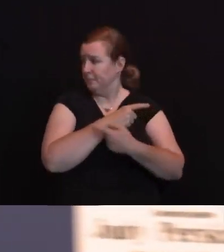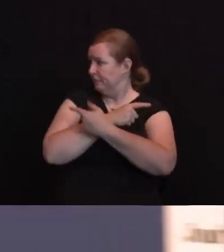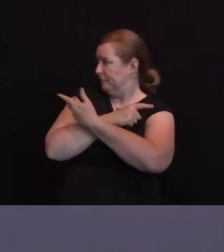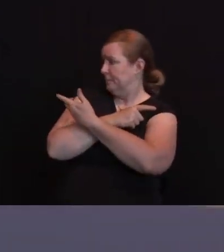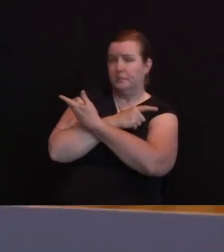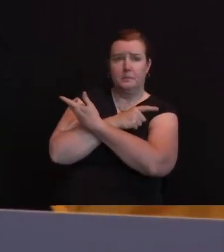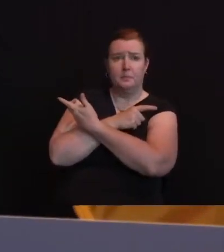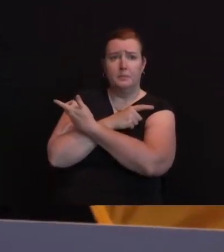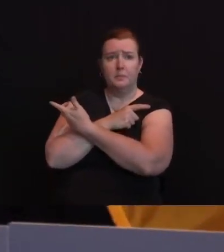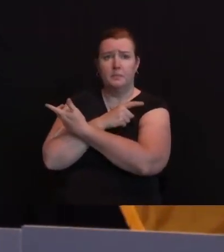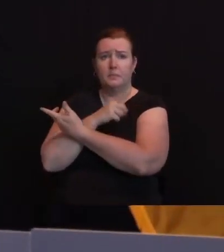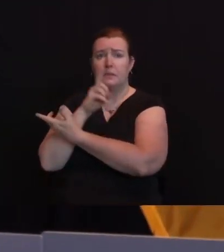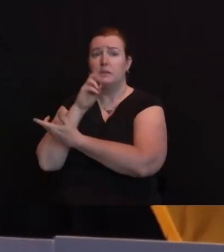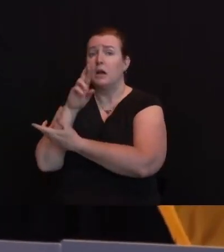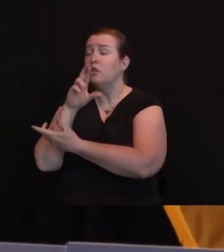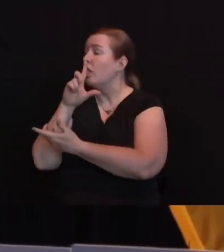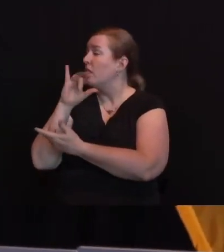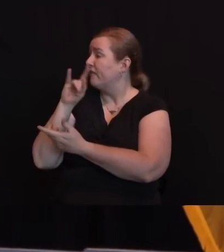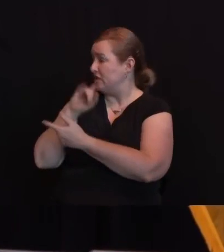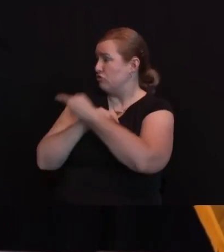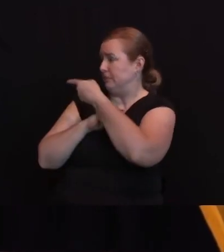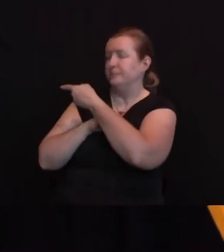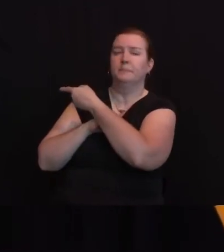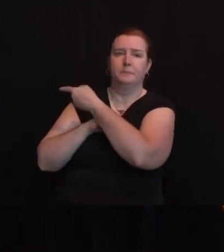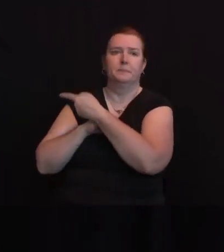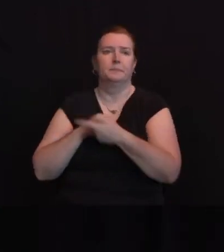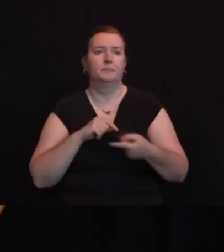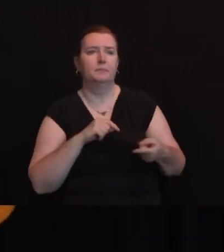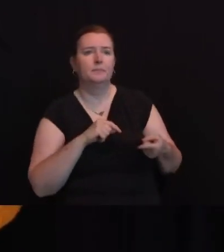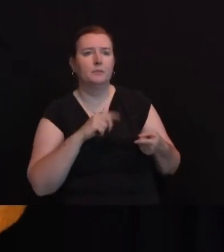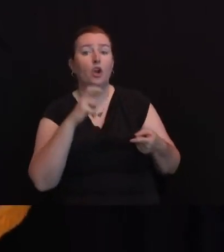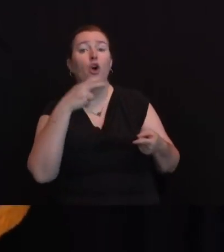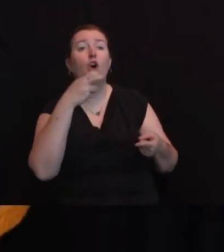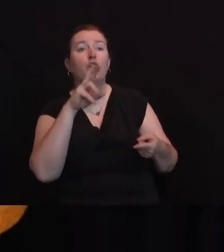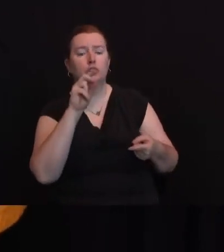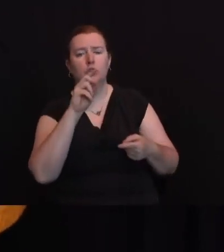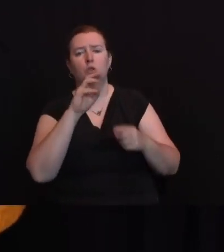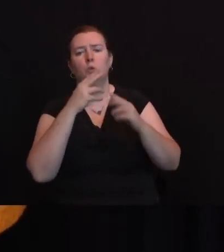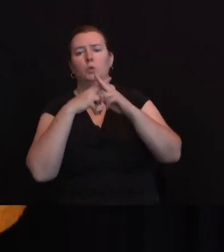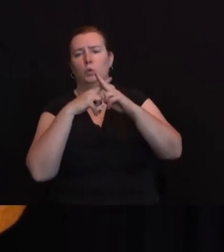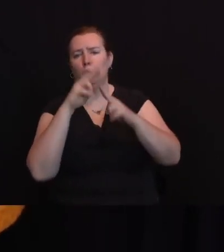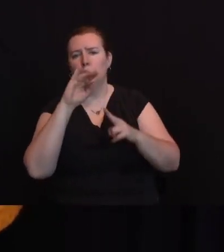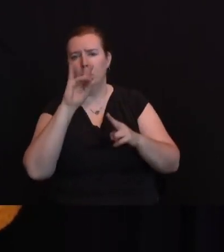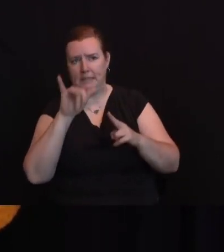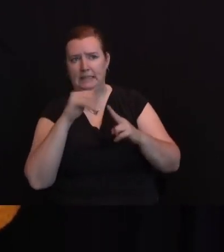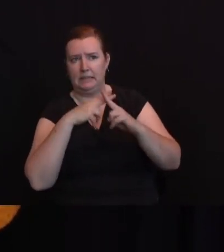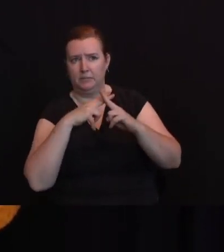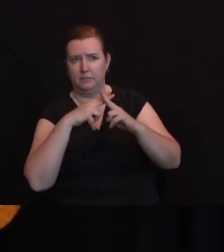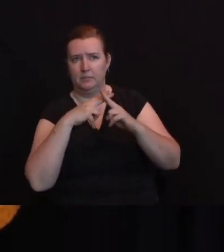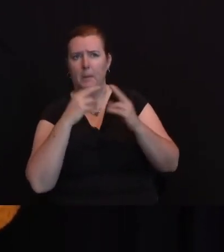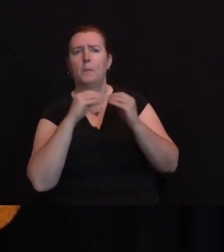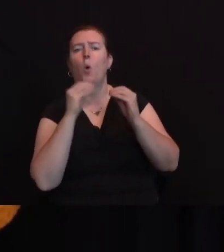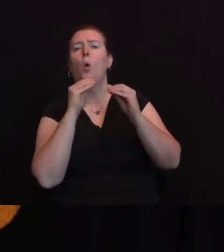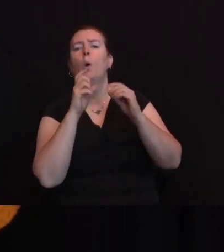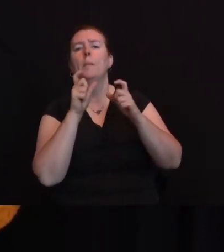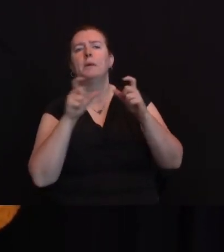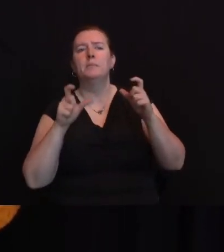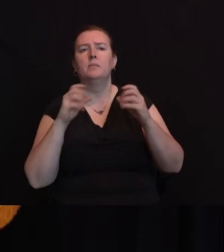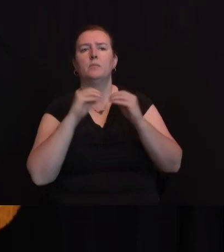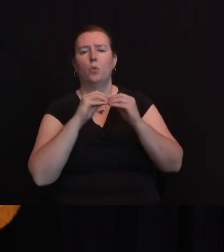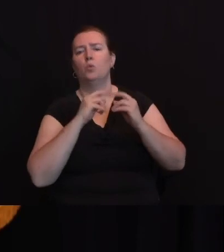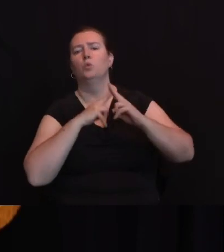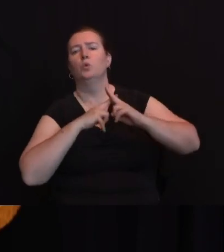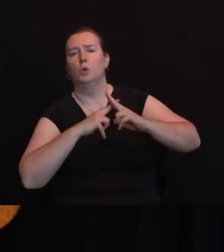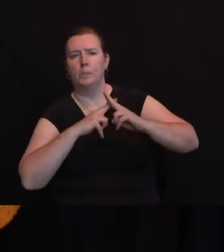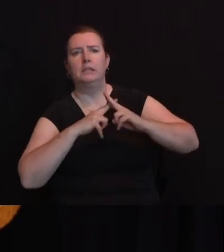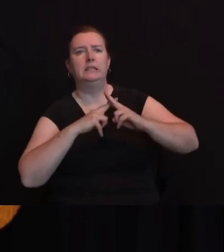immunity is a general concept by which, as people become more and more immune, or more people become immune, it becomes harder for a virus or other infection to spread from